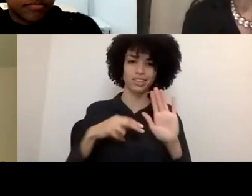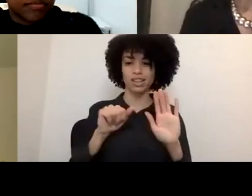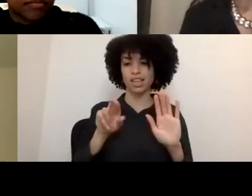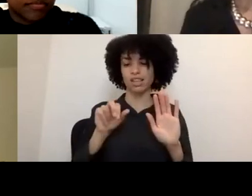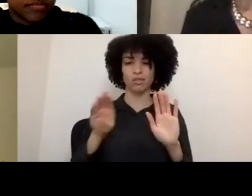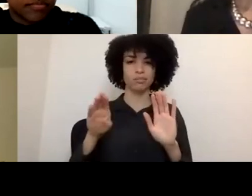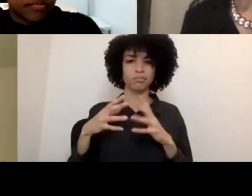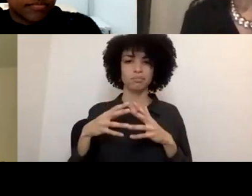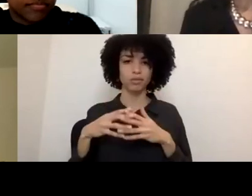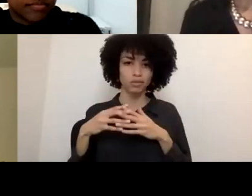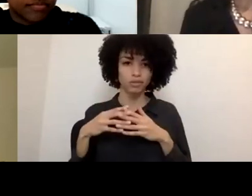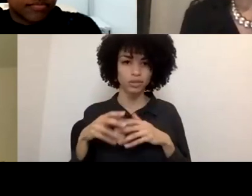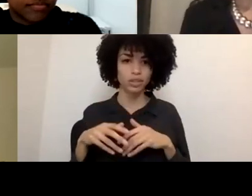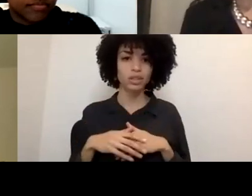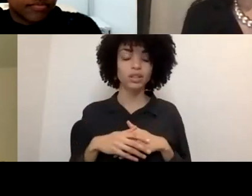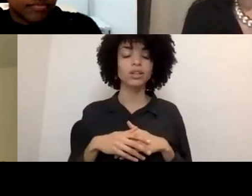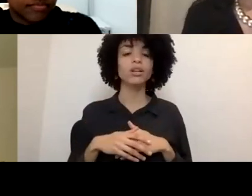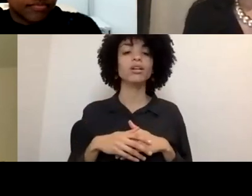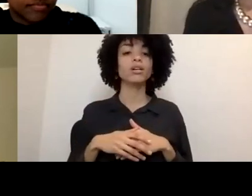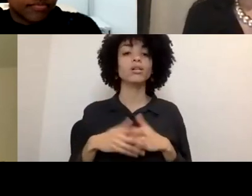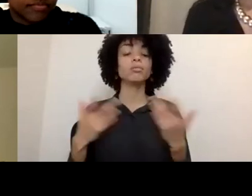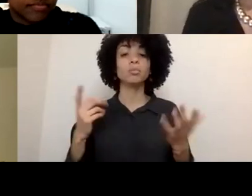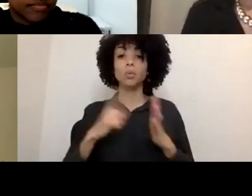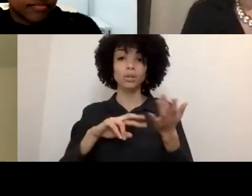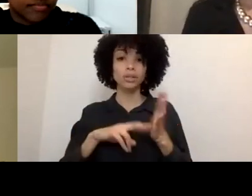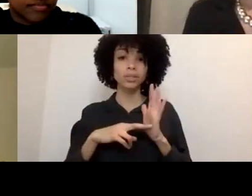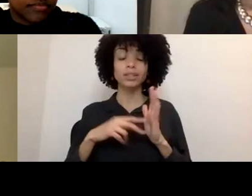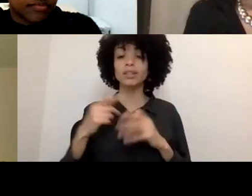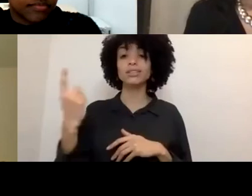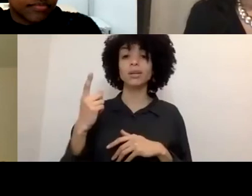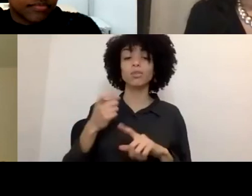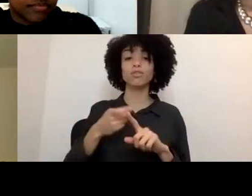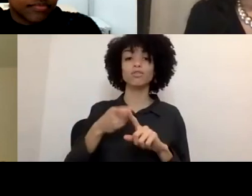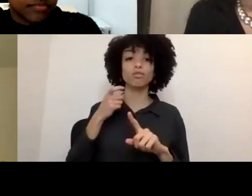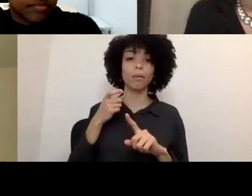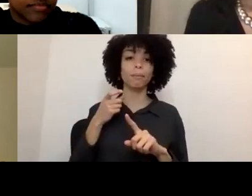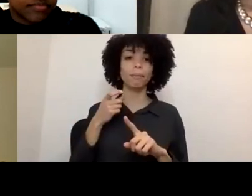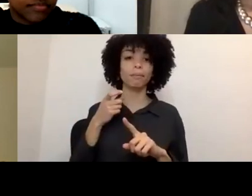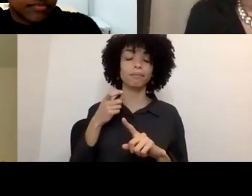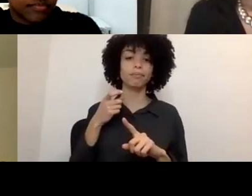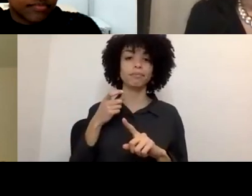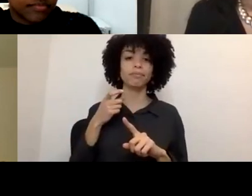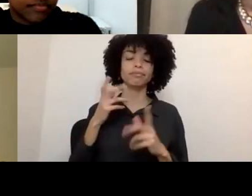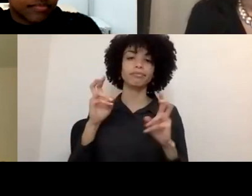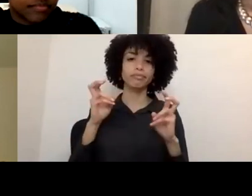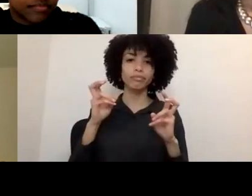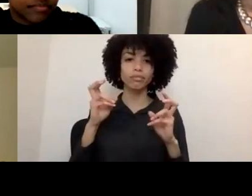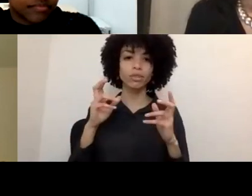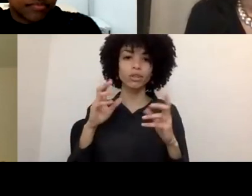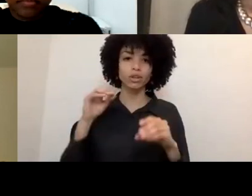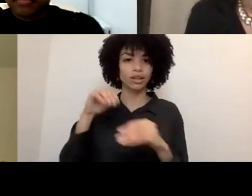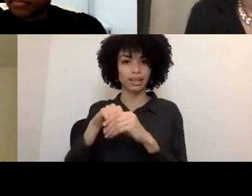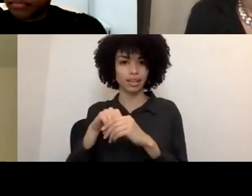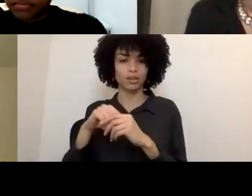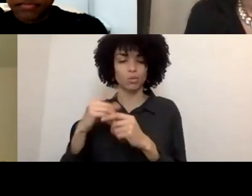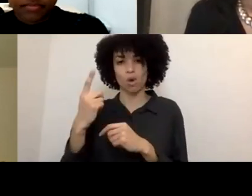but usually what could be considered Arab Americans is anyone who comes from, whose national origins, let's say, are in one of the